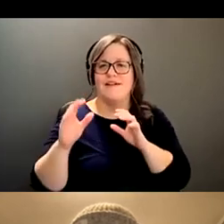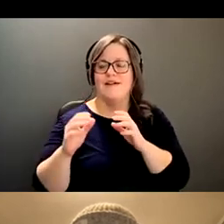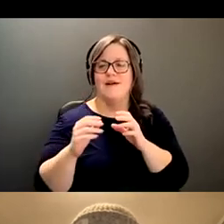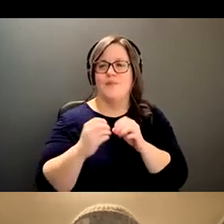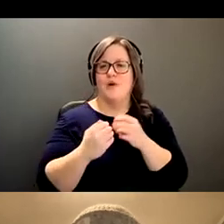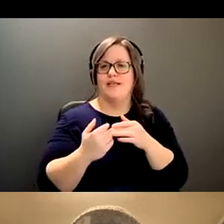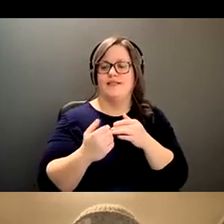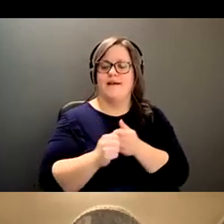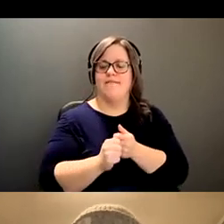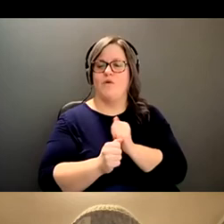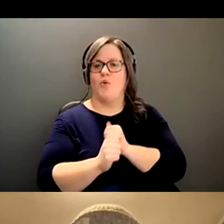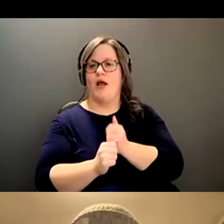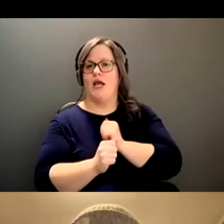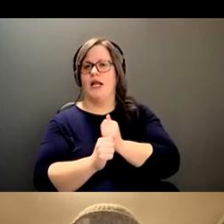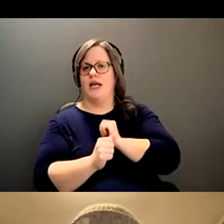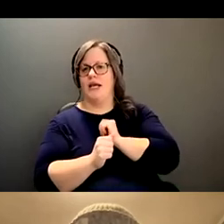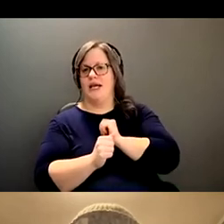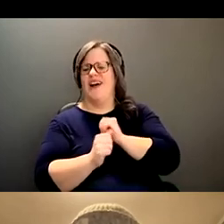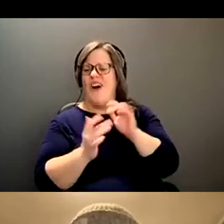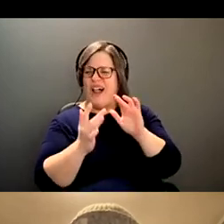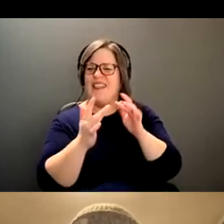things when we're all online.